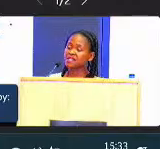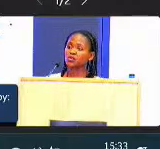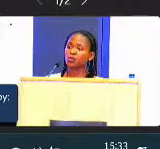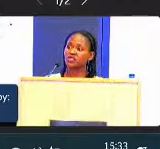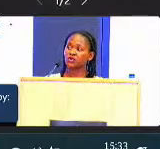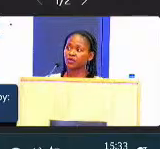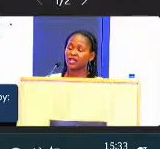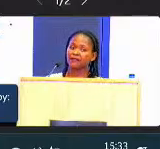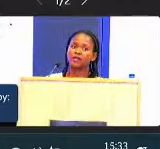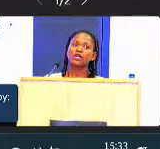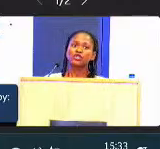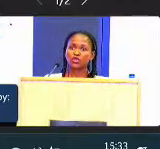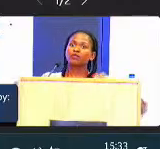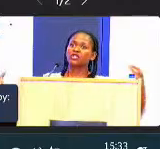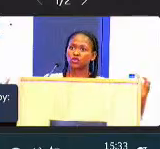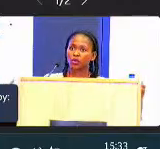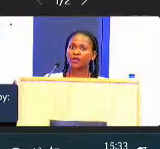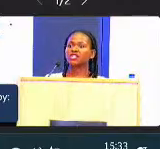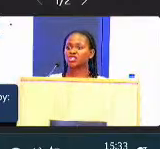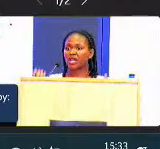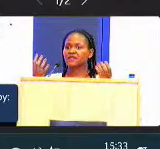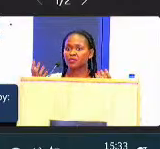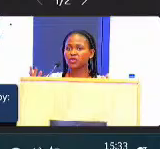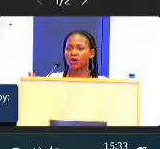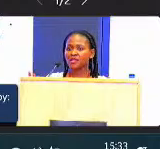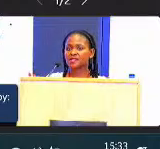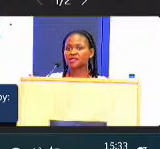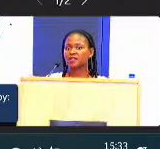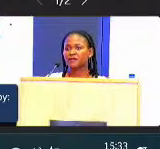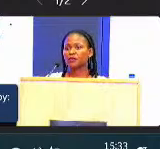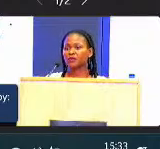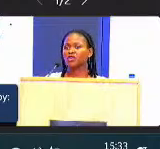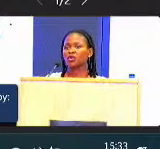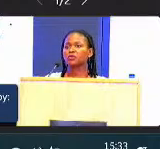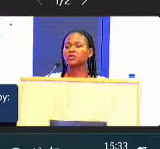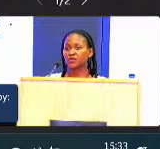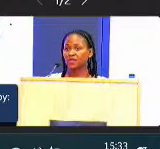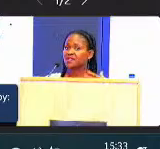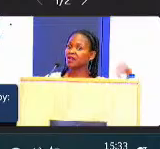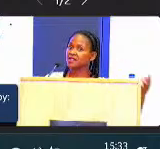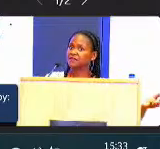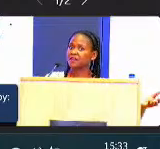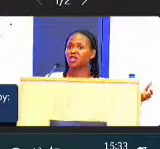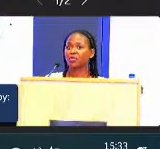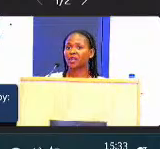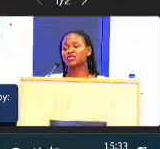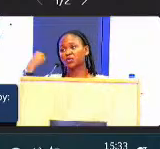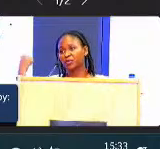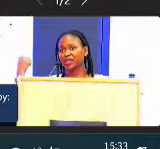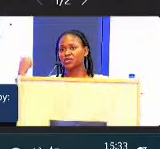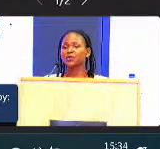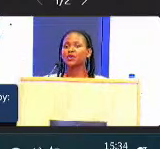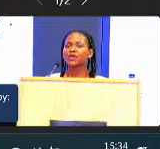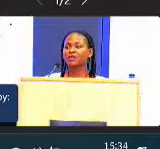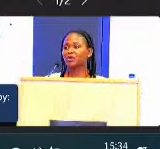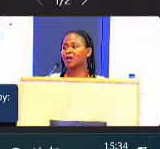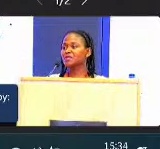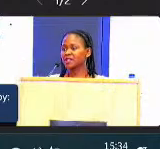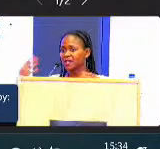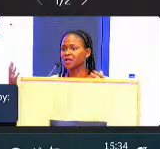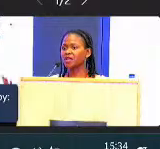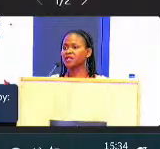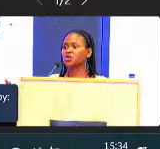happens is once you have too much storage, it drives up your costs for renewables, so that starts affecting your price. So back to, it